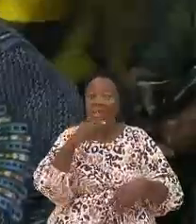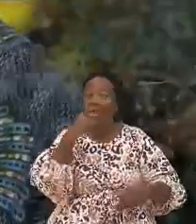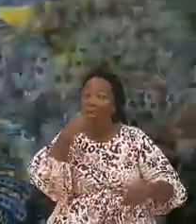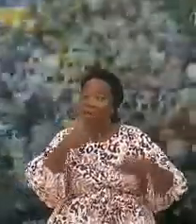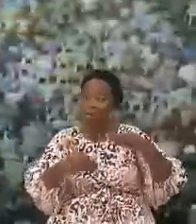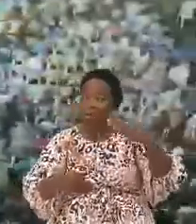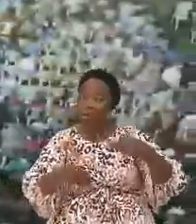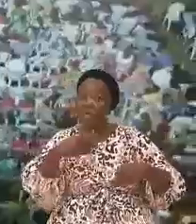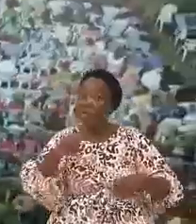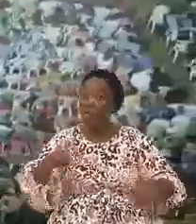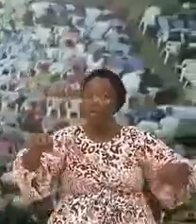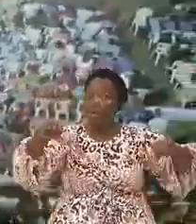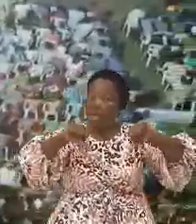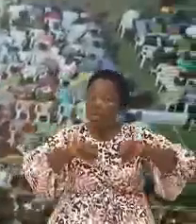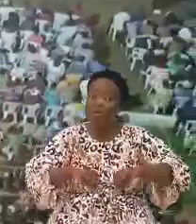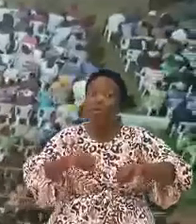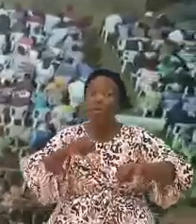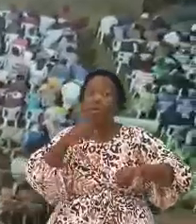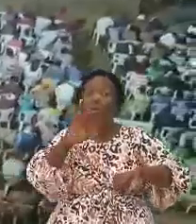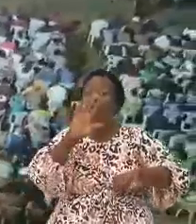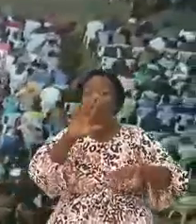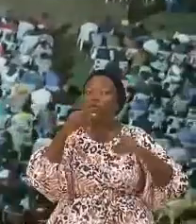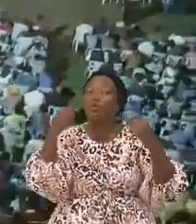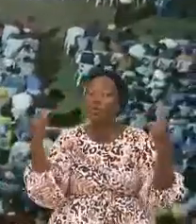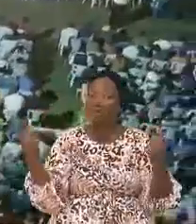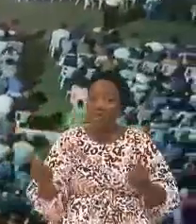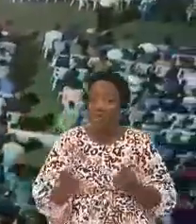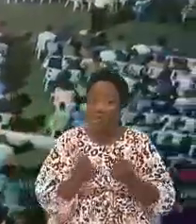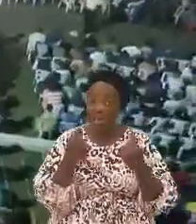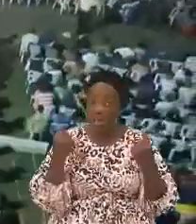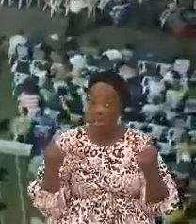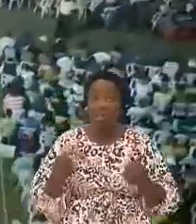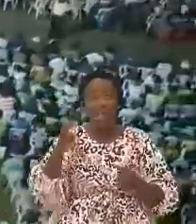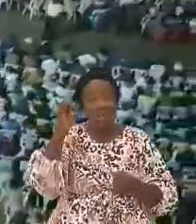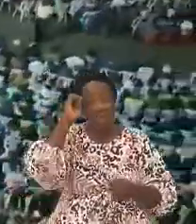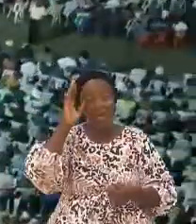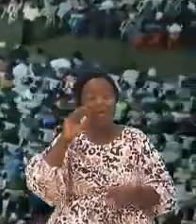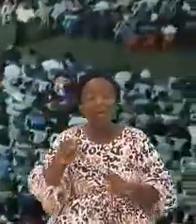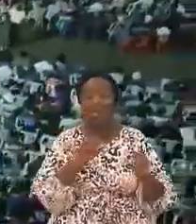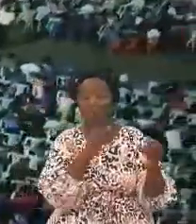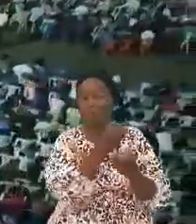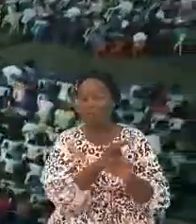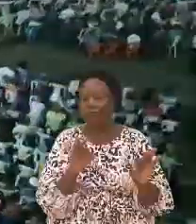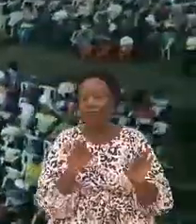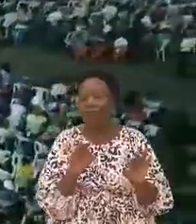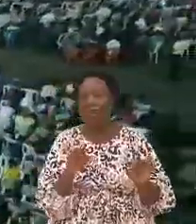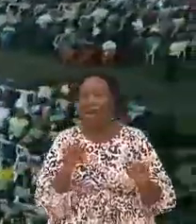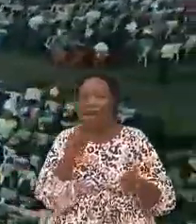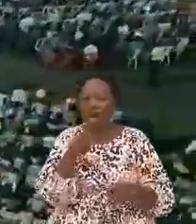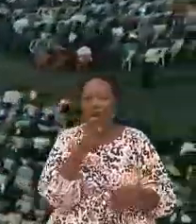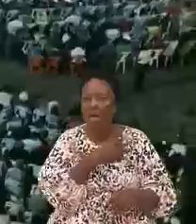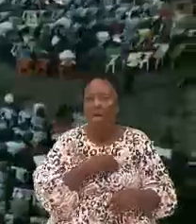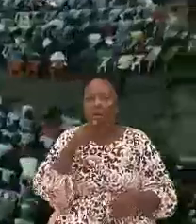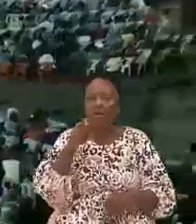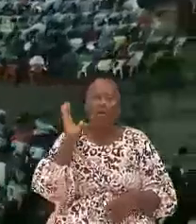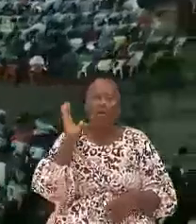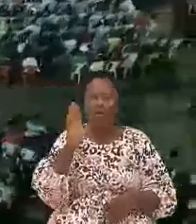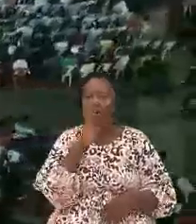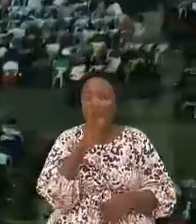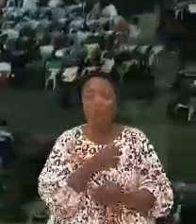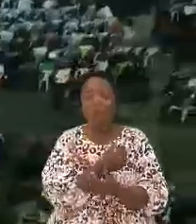the curse, the judgment, the condemnation of your sin. He'll set